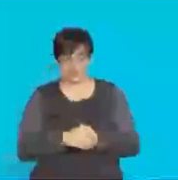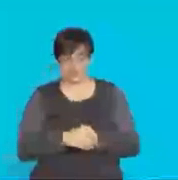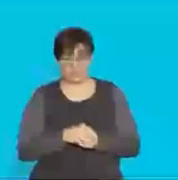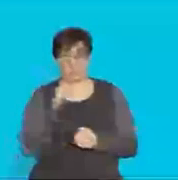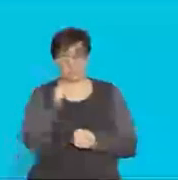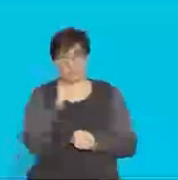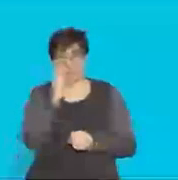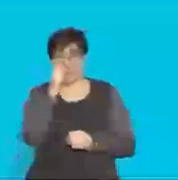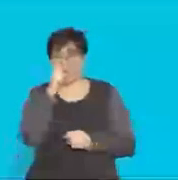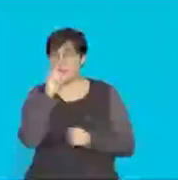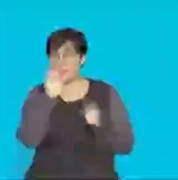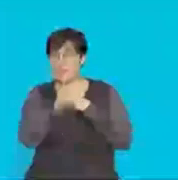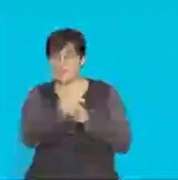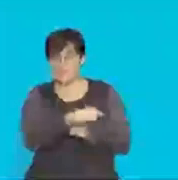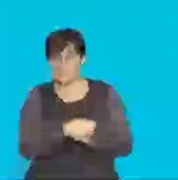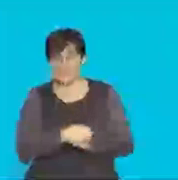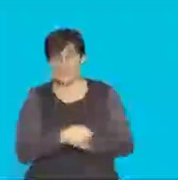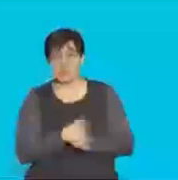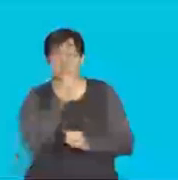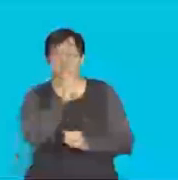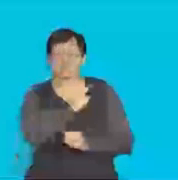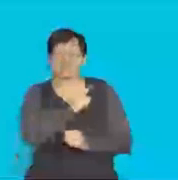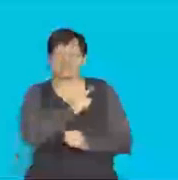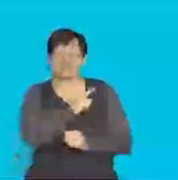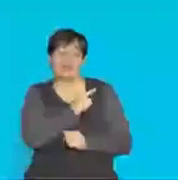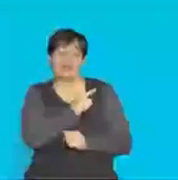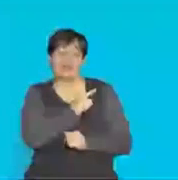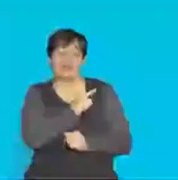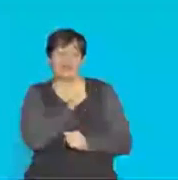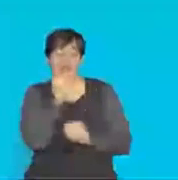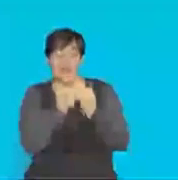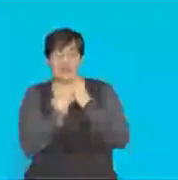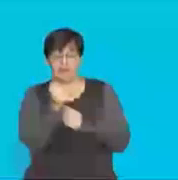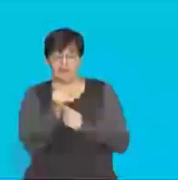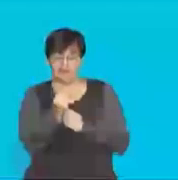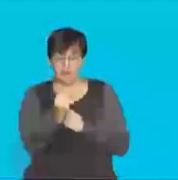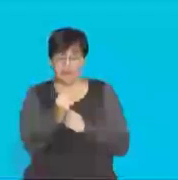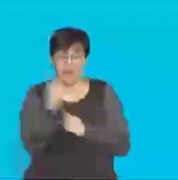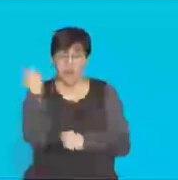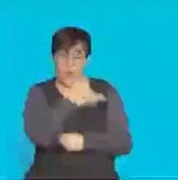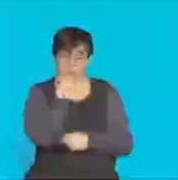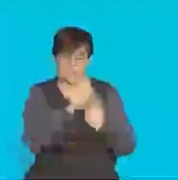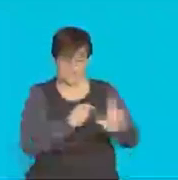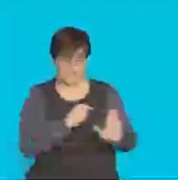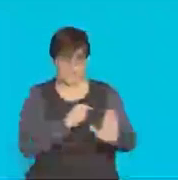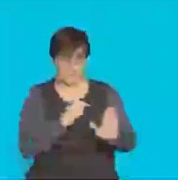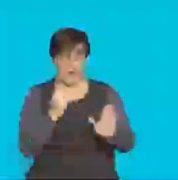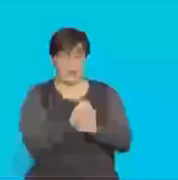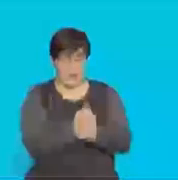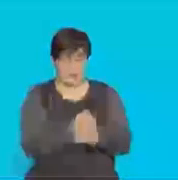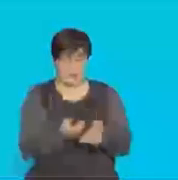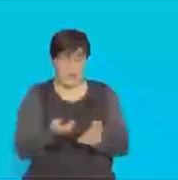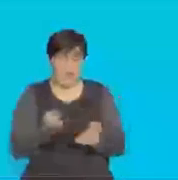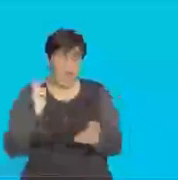guys. Here's the clue. And so this tells us that this individual who is white has to inherit a